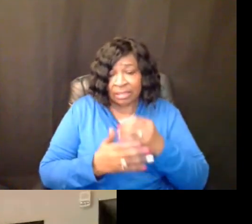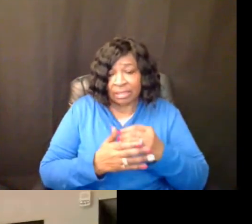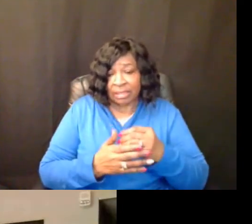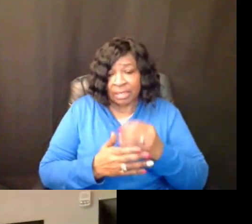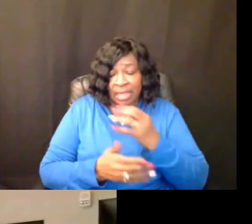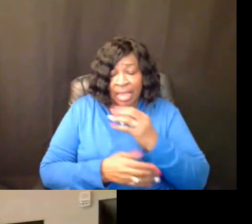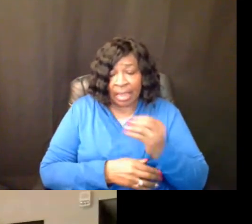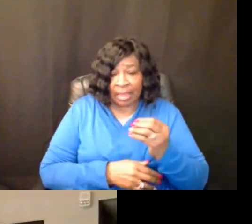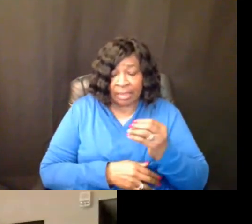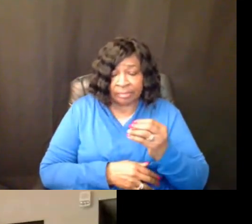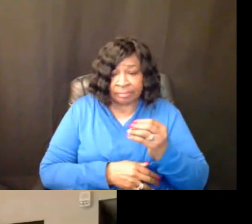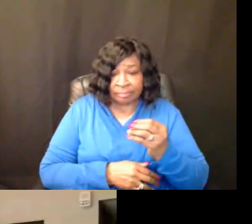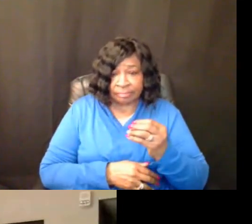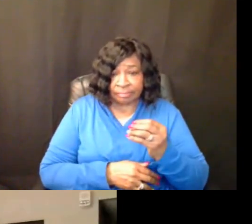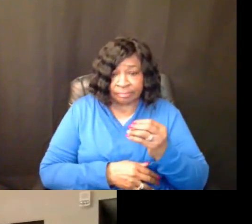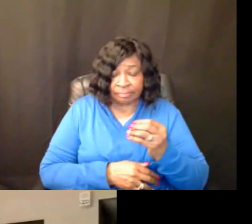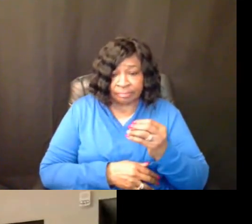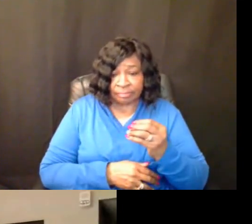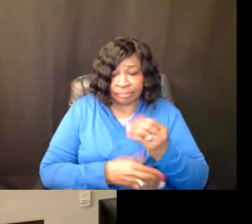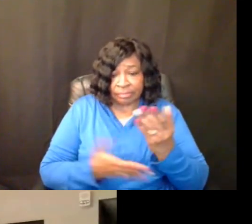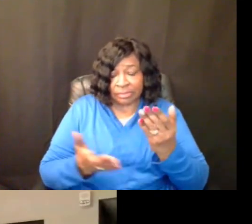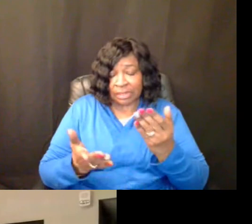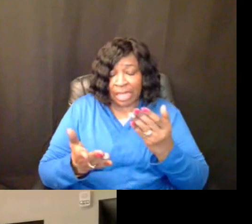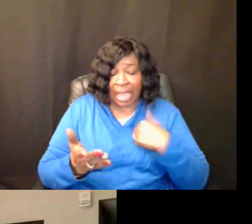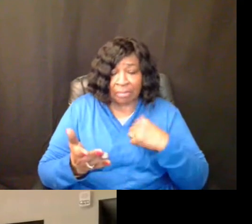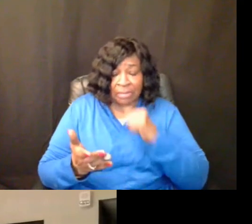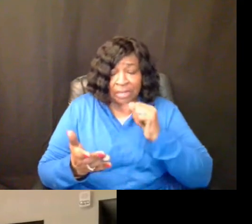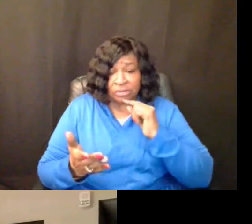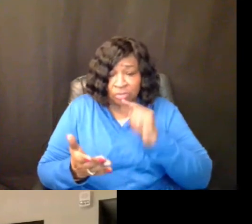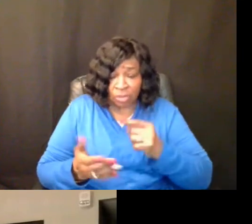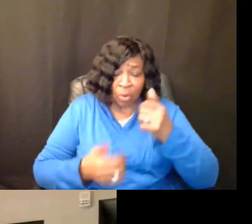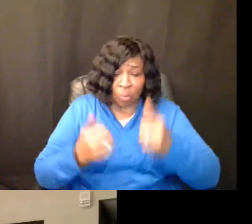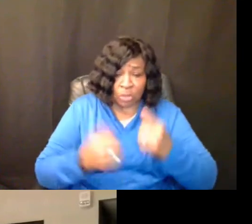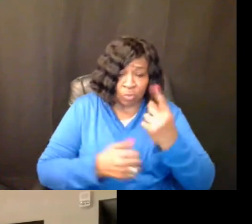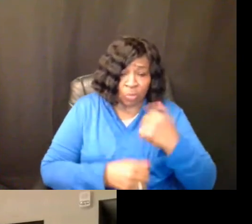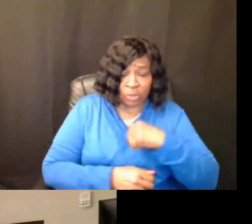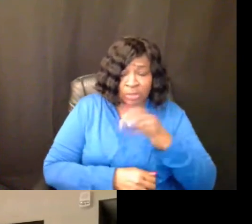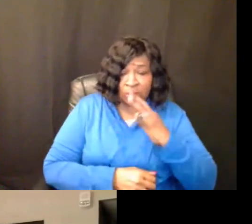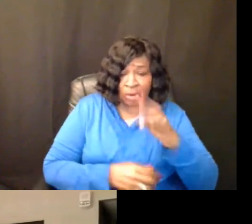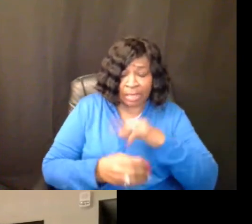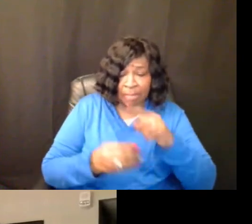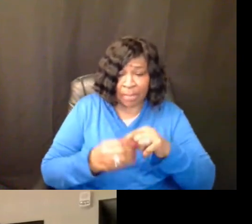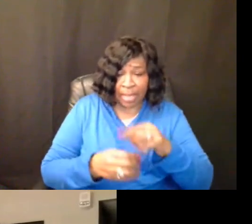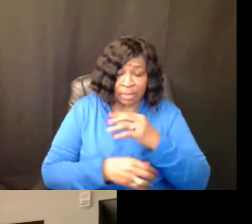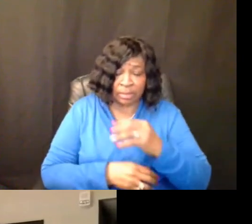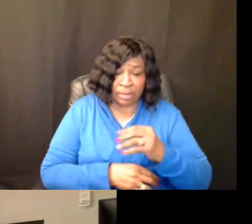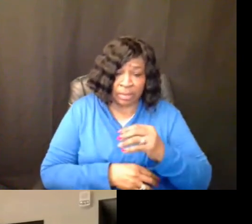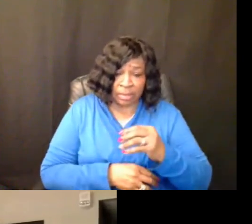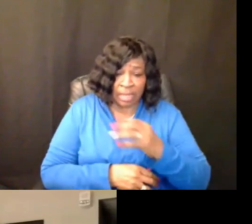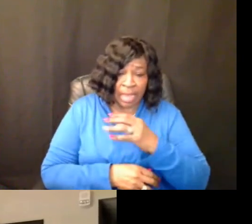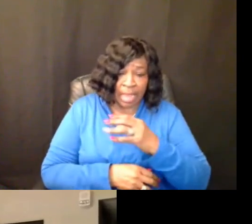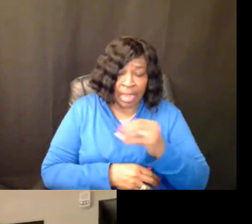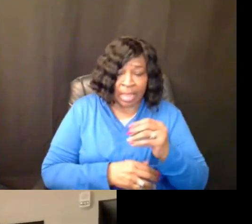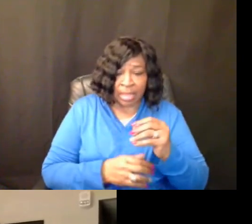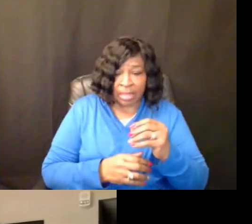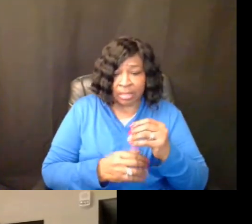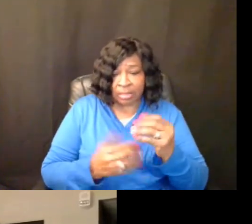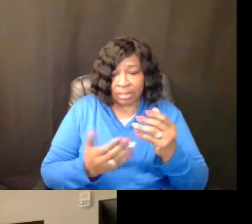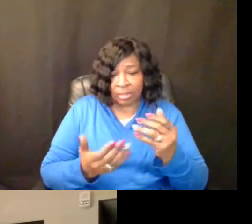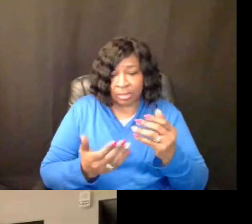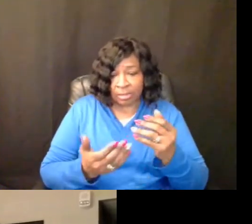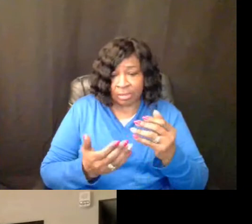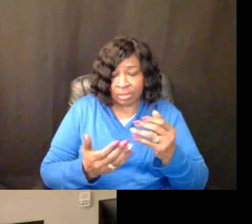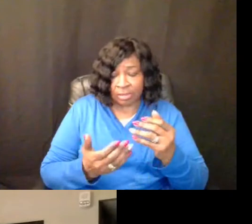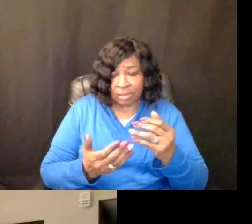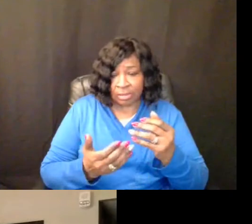and I'm not certain which one we're talking about. And with some more certainty,